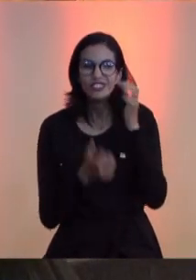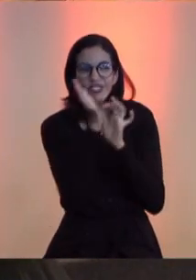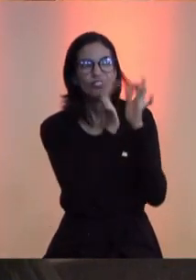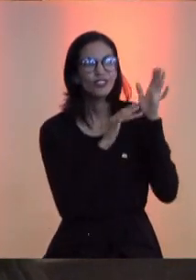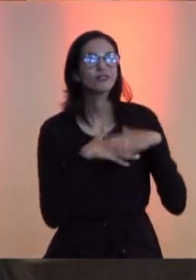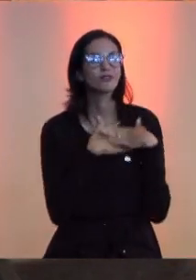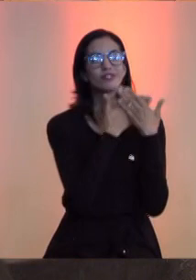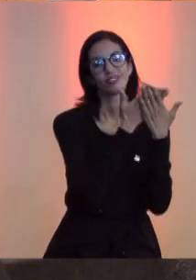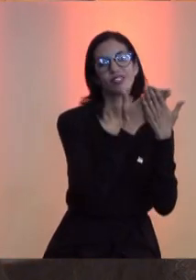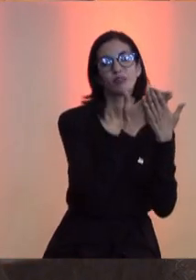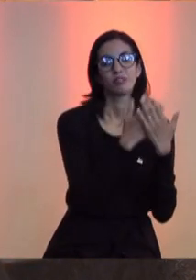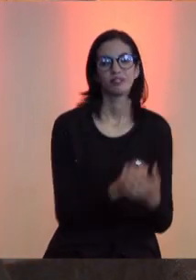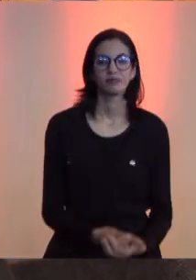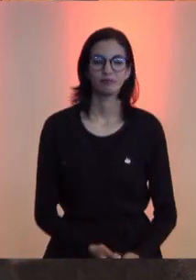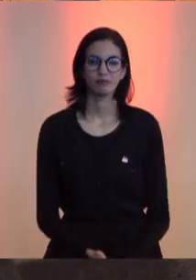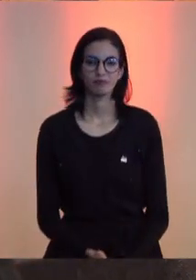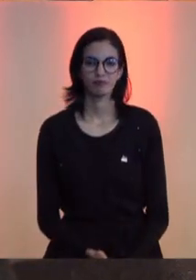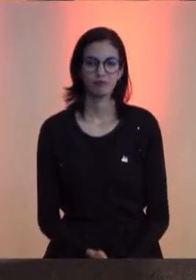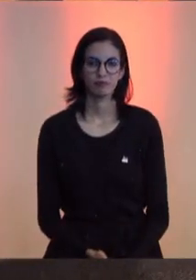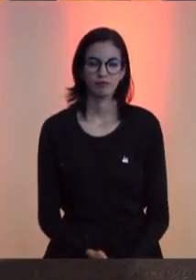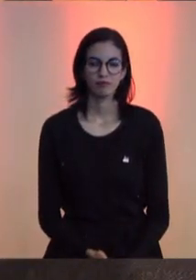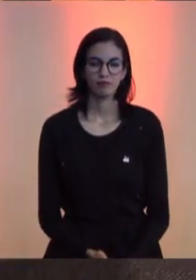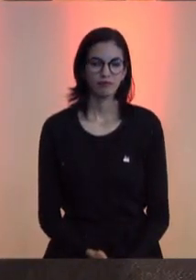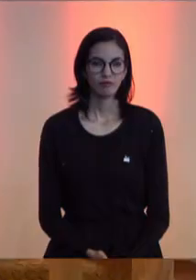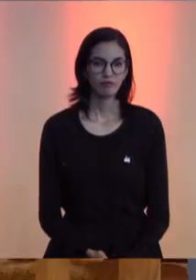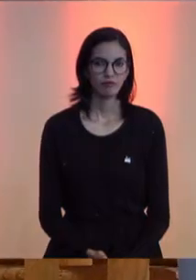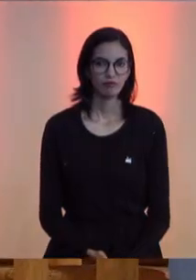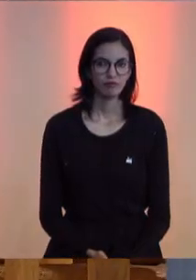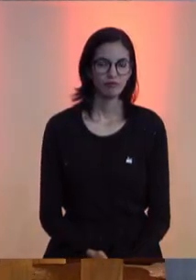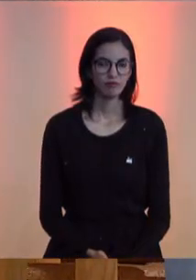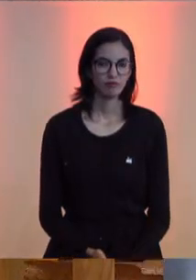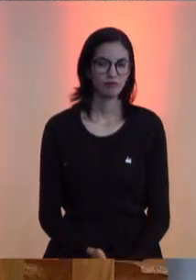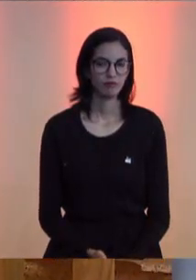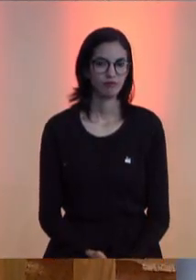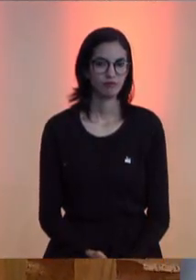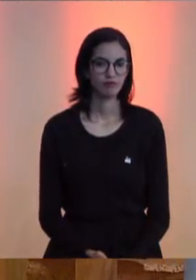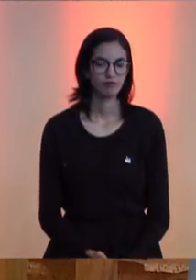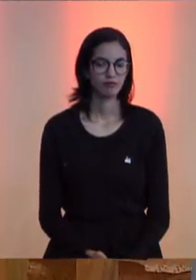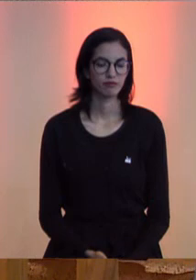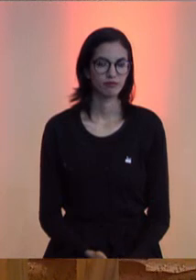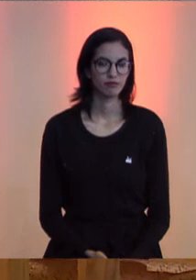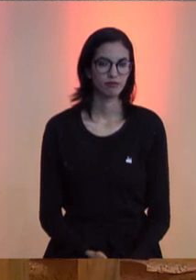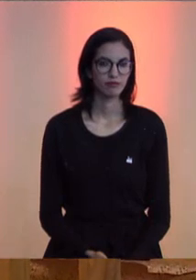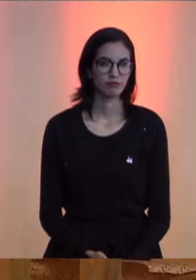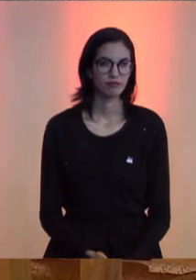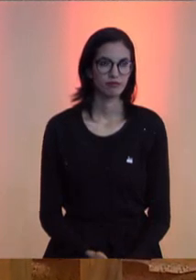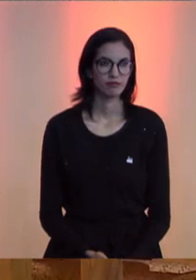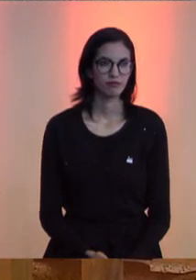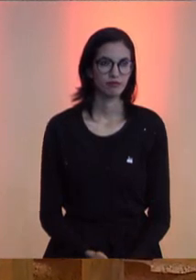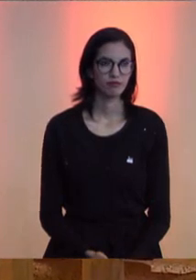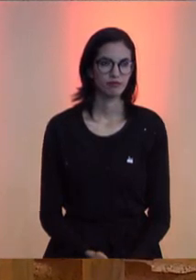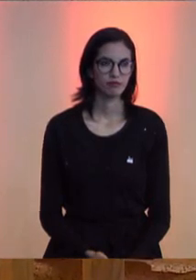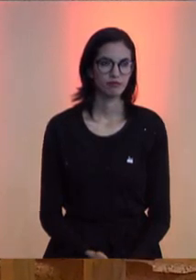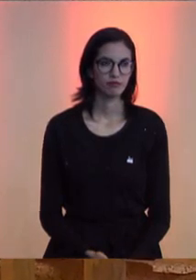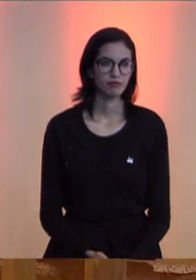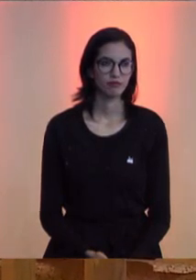Cuando caminas, oh, wow. And when Meshach, Shadrach, and Abednego walked in that palace, King Nebuchadnezzar